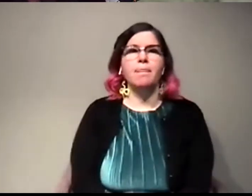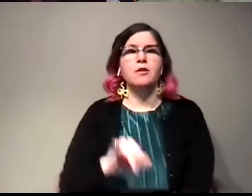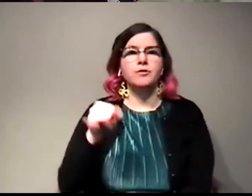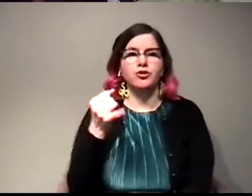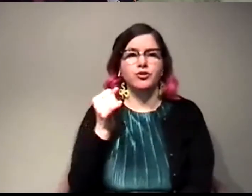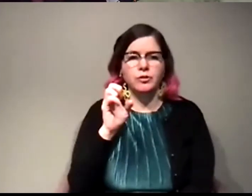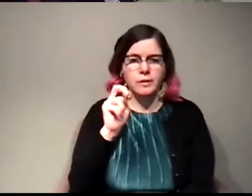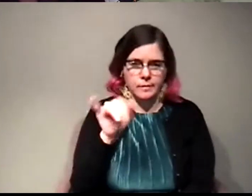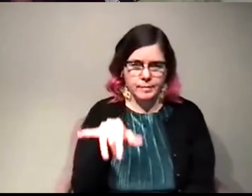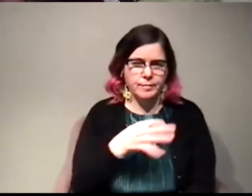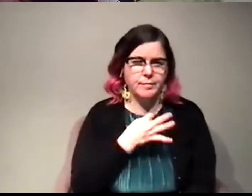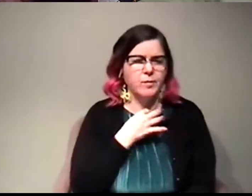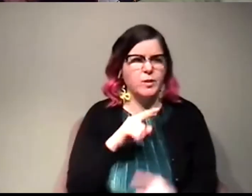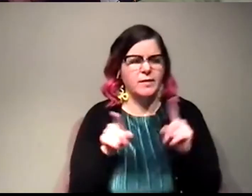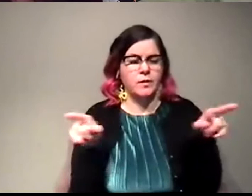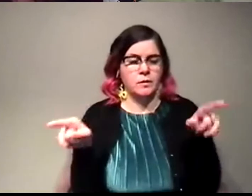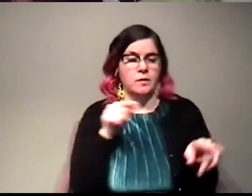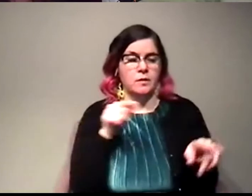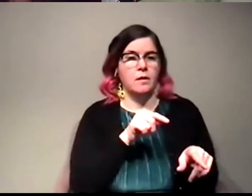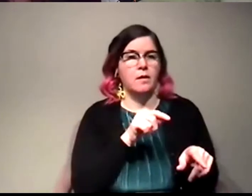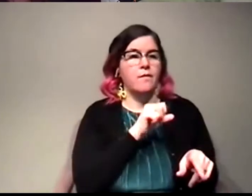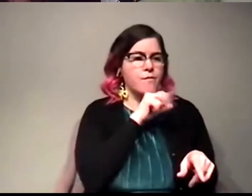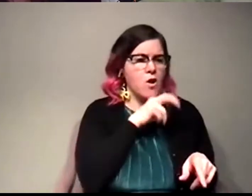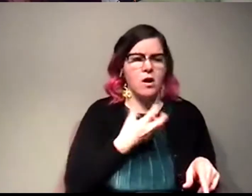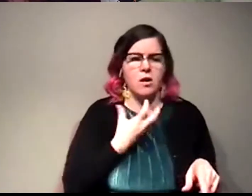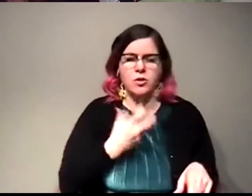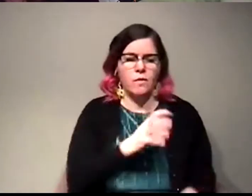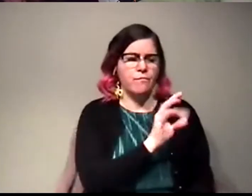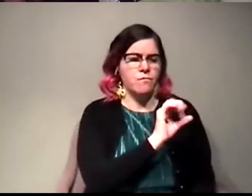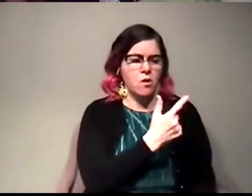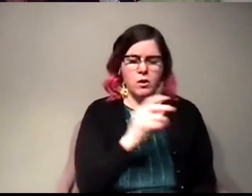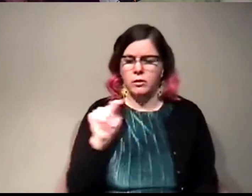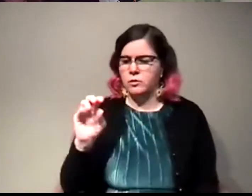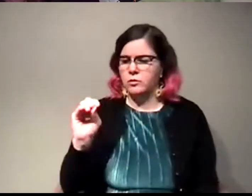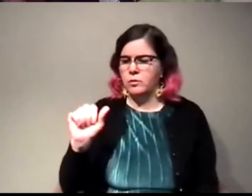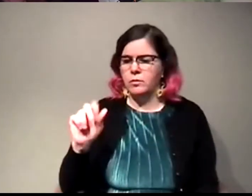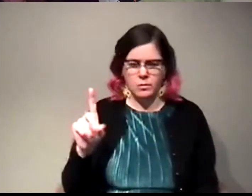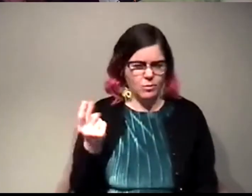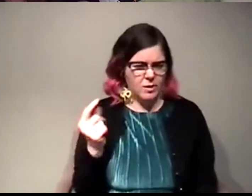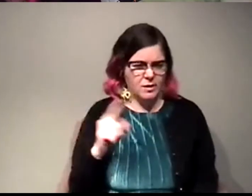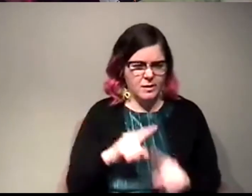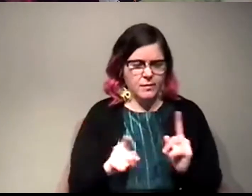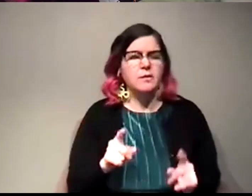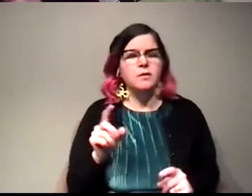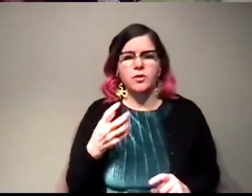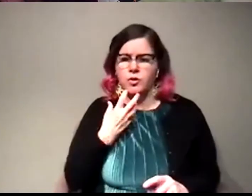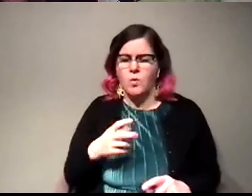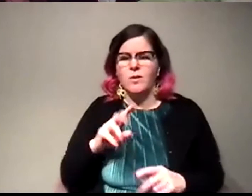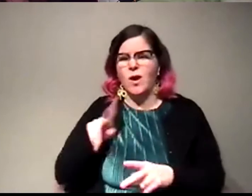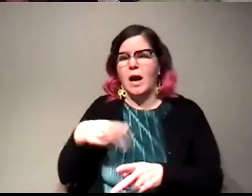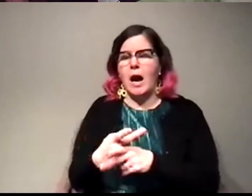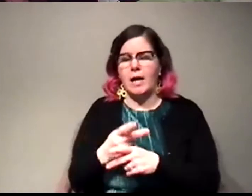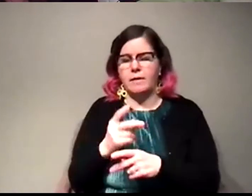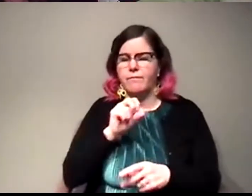to know, what is the difference between a frog and a toad? So toads are actually just a kind of frog. A lot of them